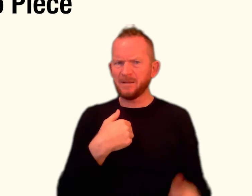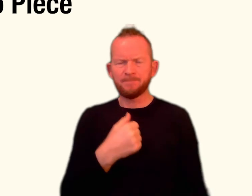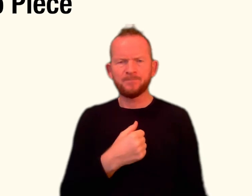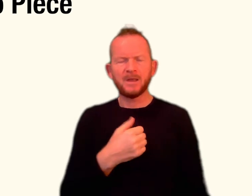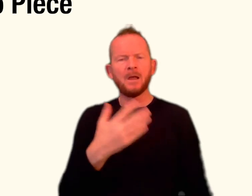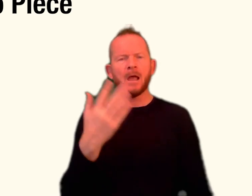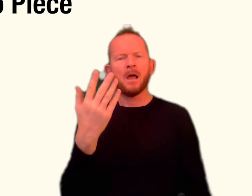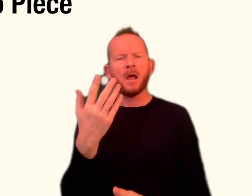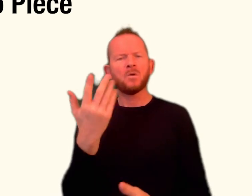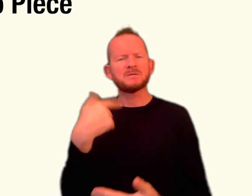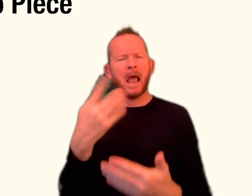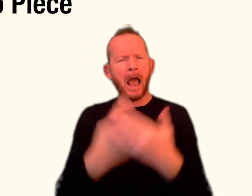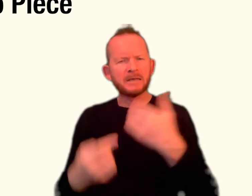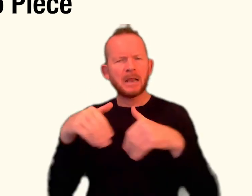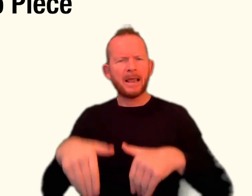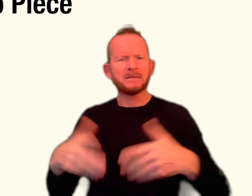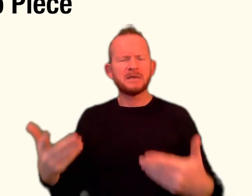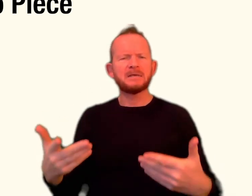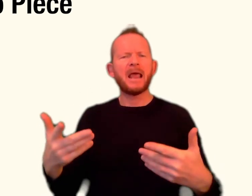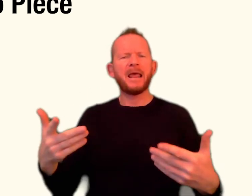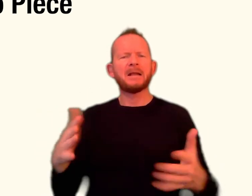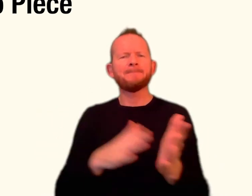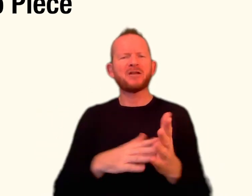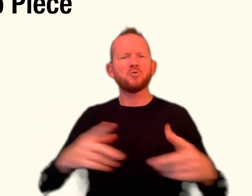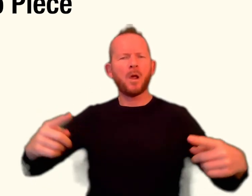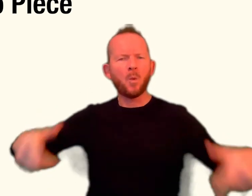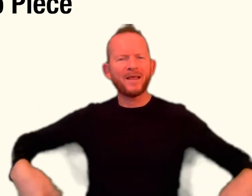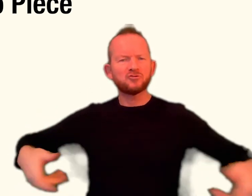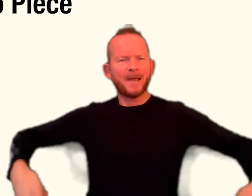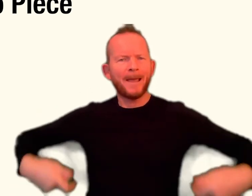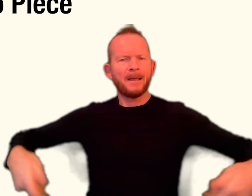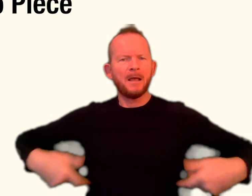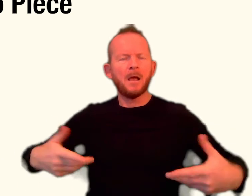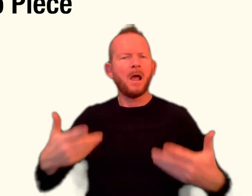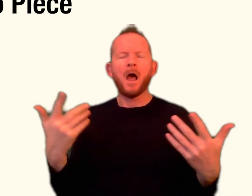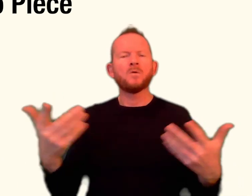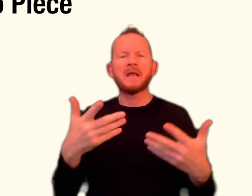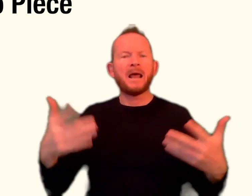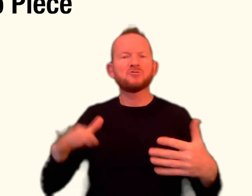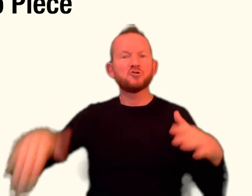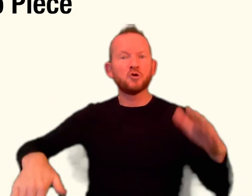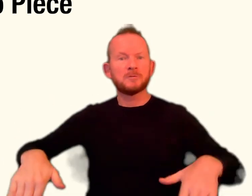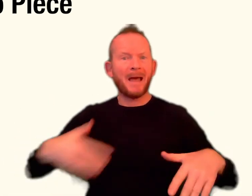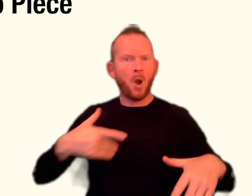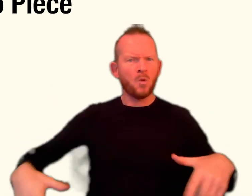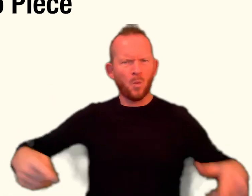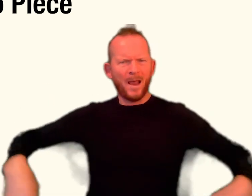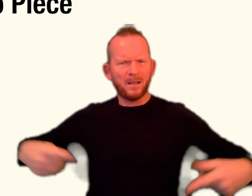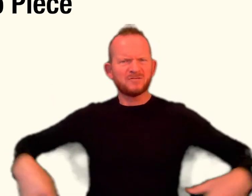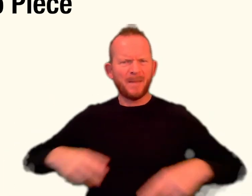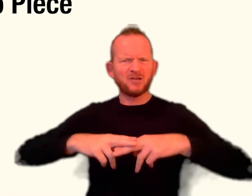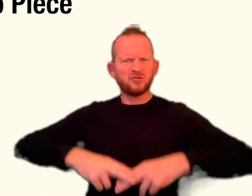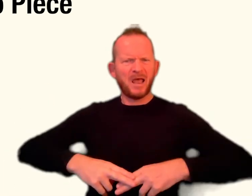was isolated, I was in a manual wheelchair and I wasn't allowed to touch my own wheels for my chair, which